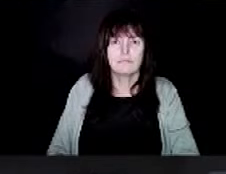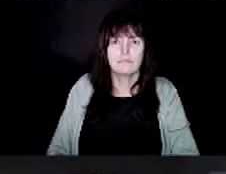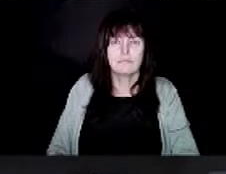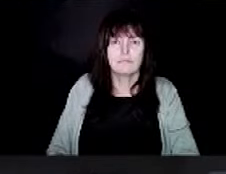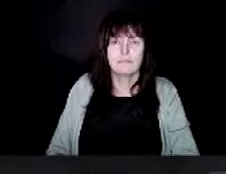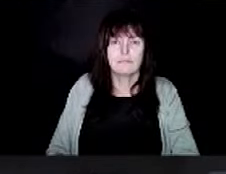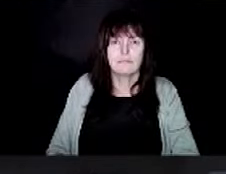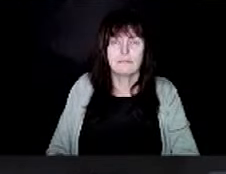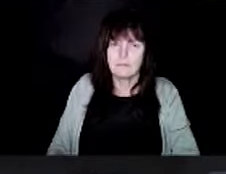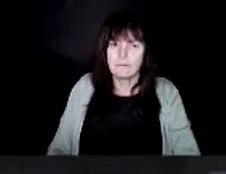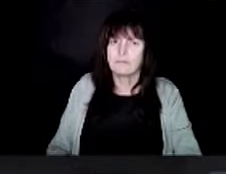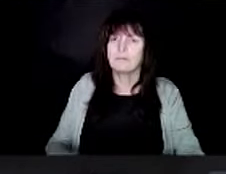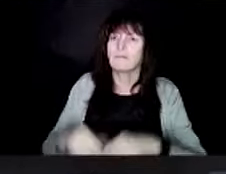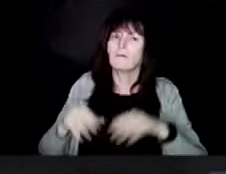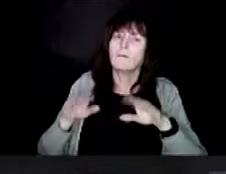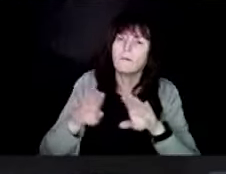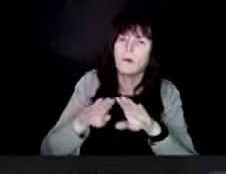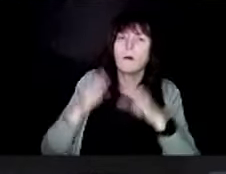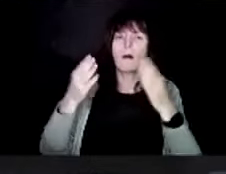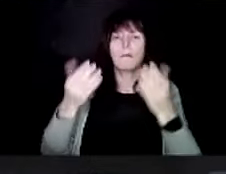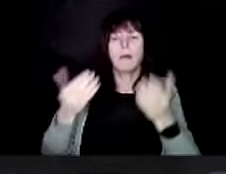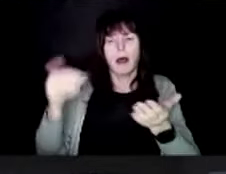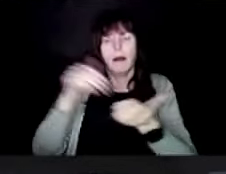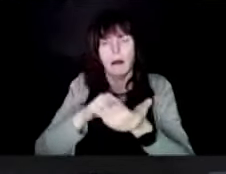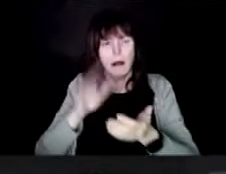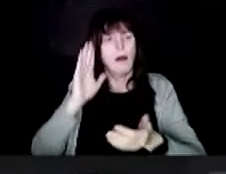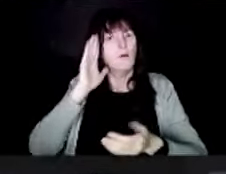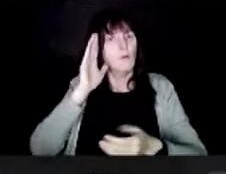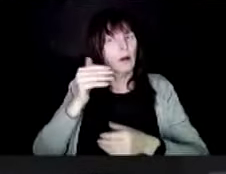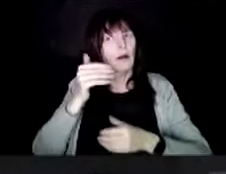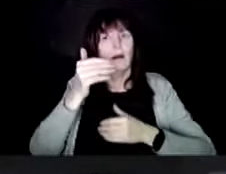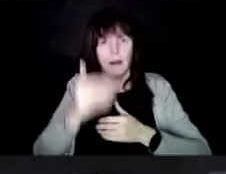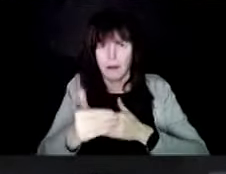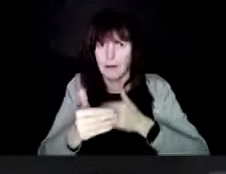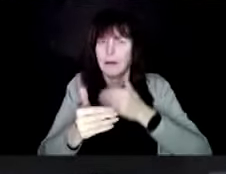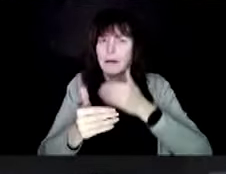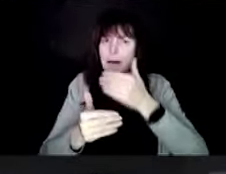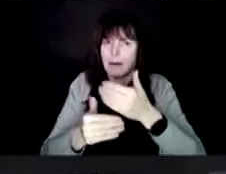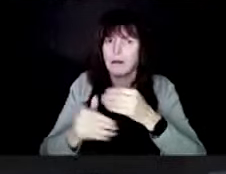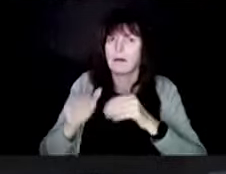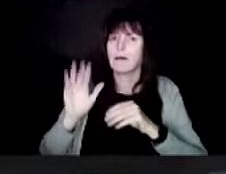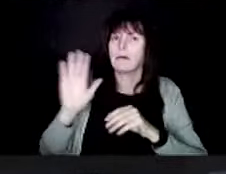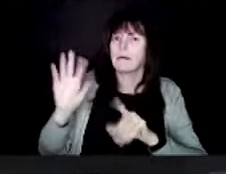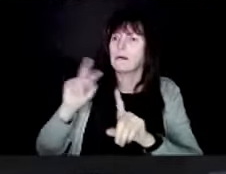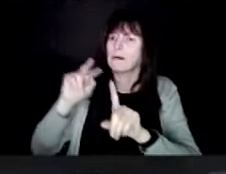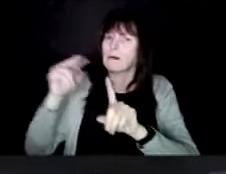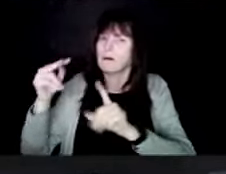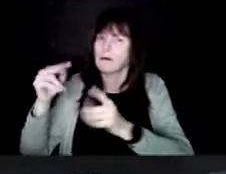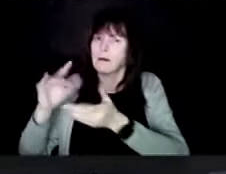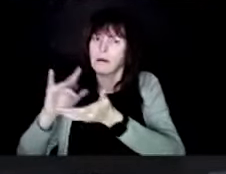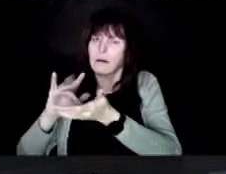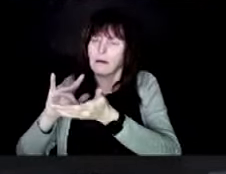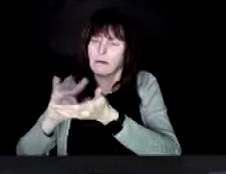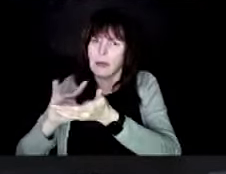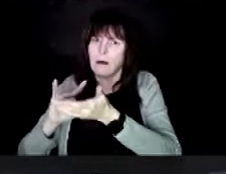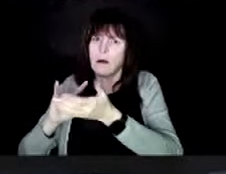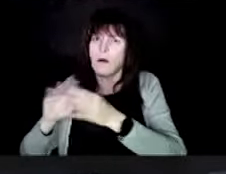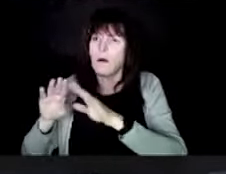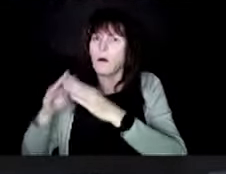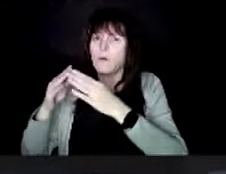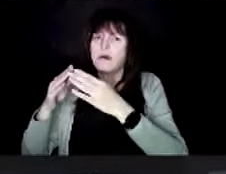medical point of view, what should open first and what needs to open last as the province phases